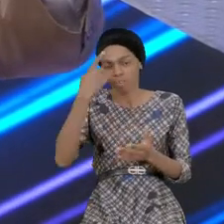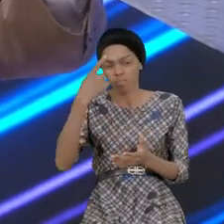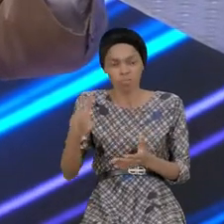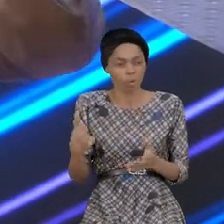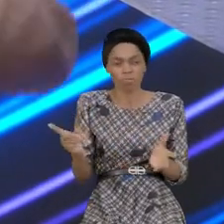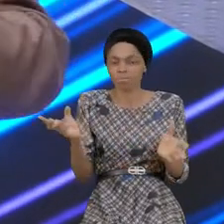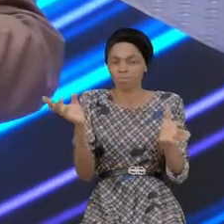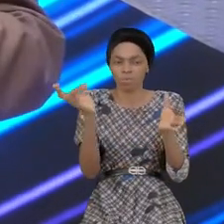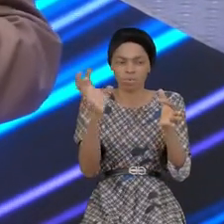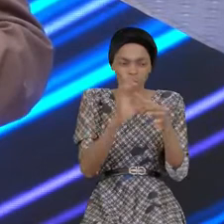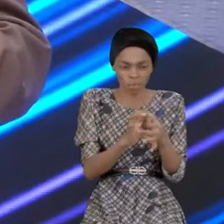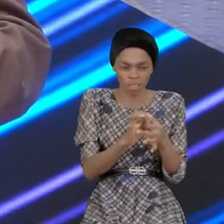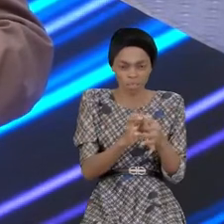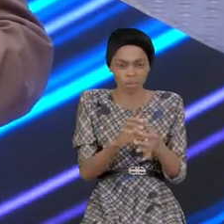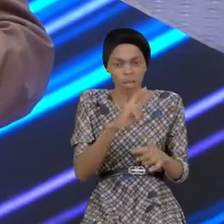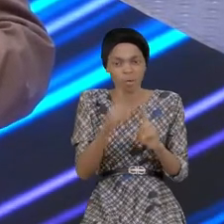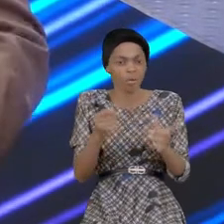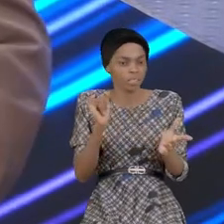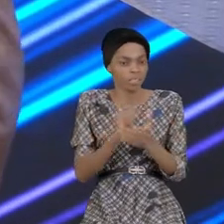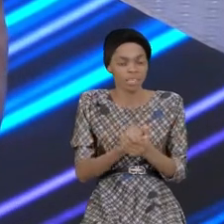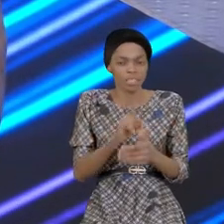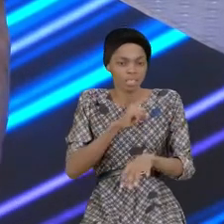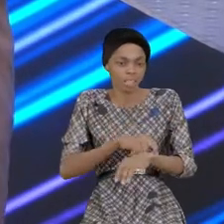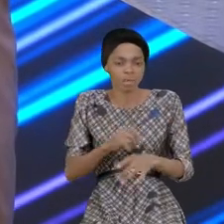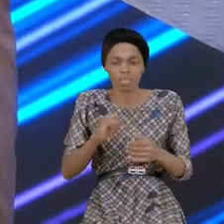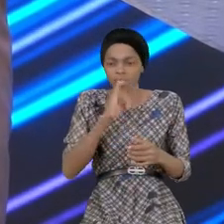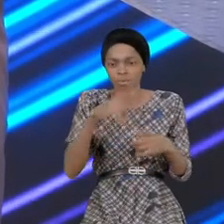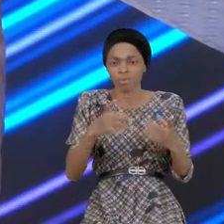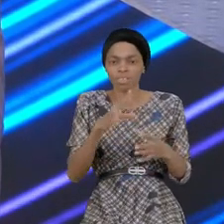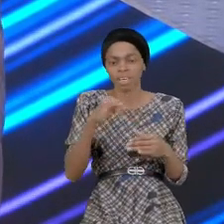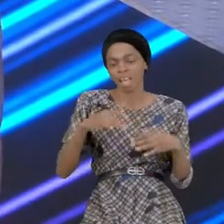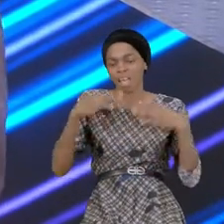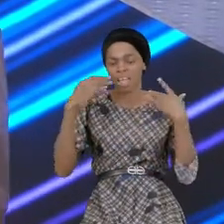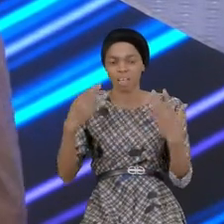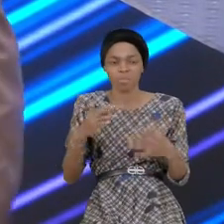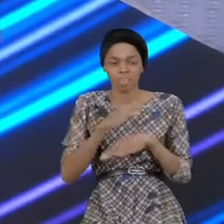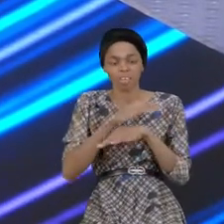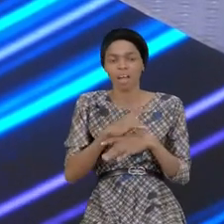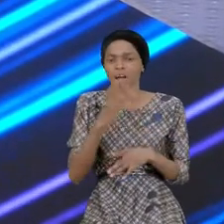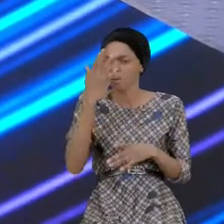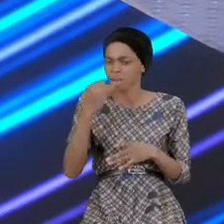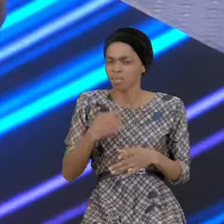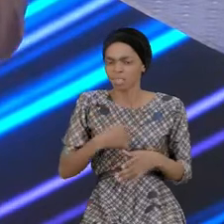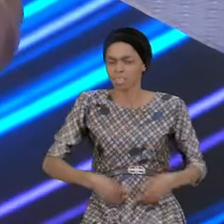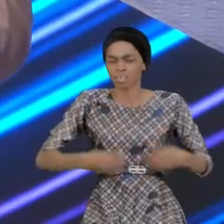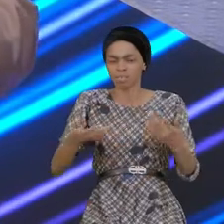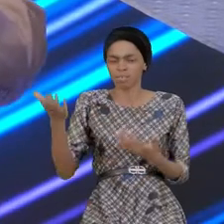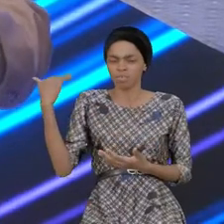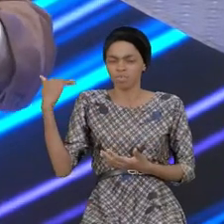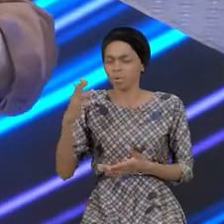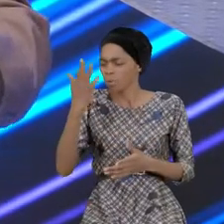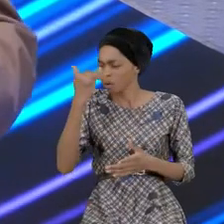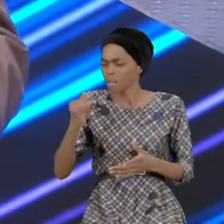gone, now you're cheerful. Why was I angry the other time? Why did I, you know, fight with